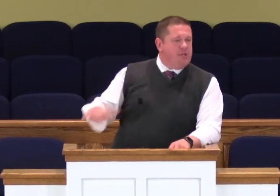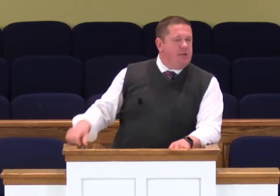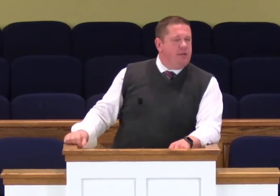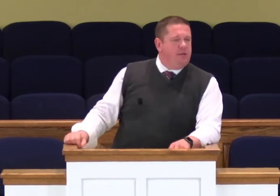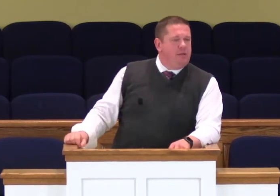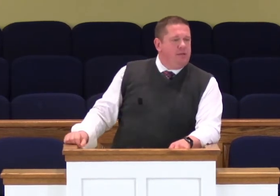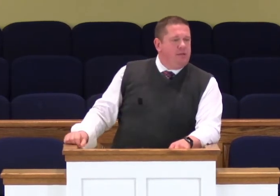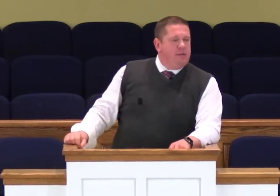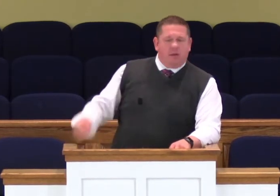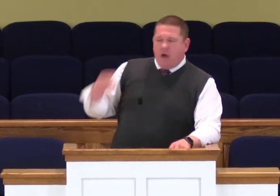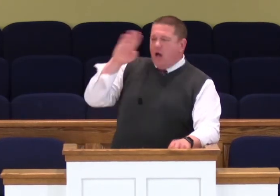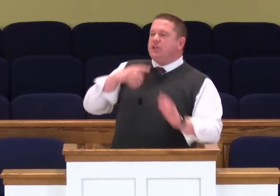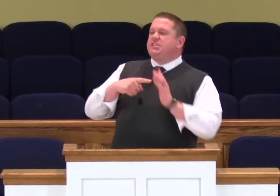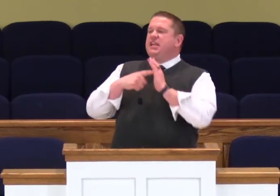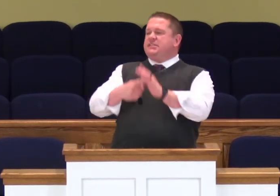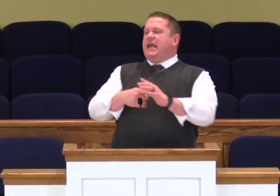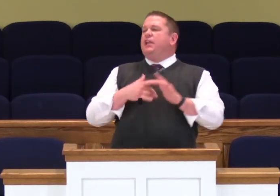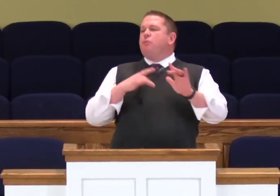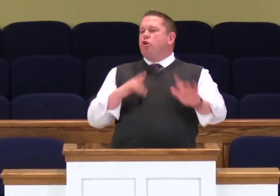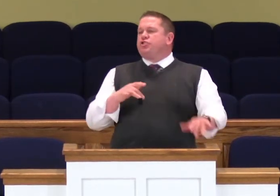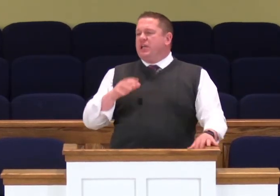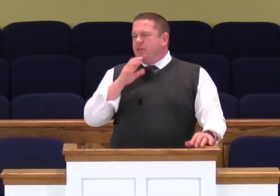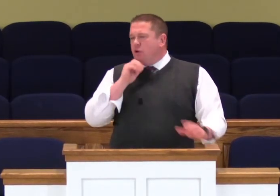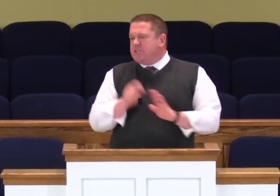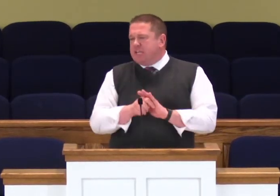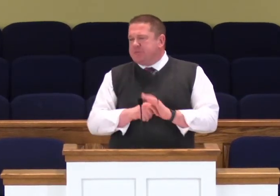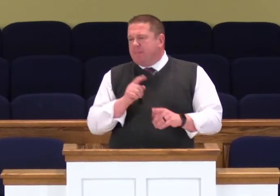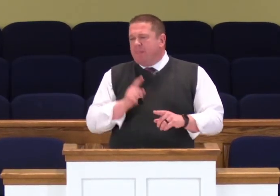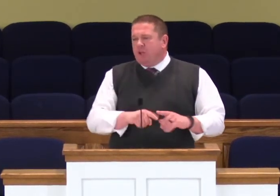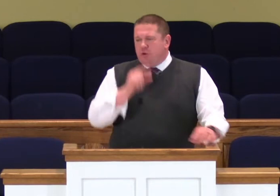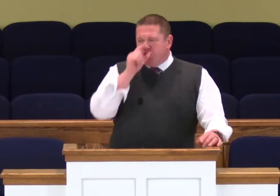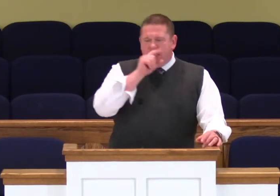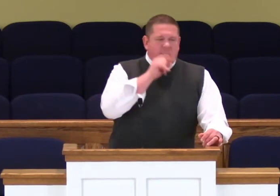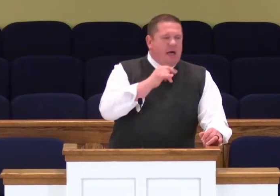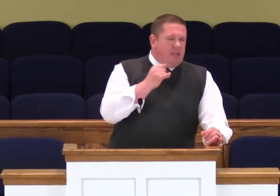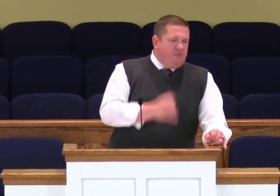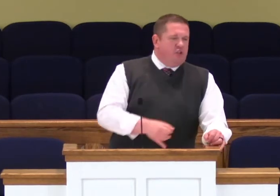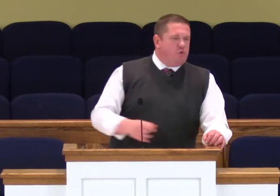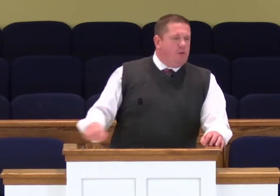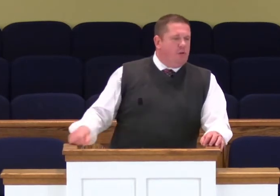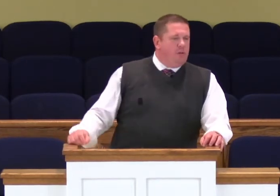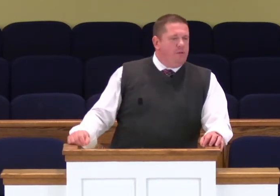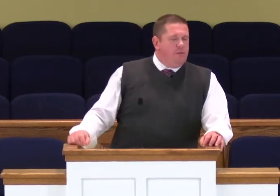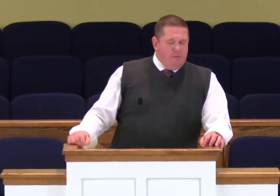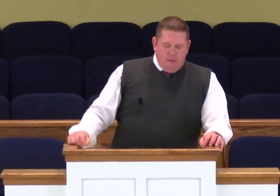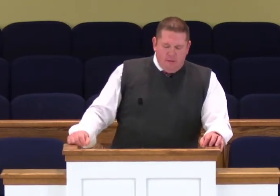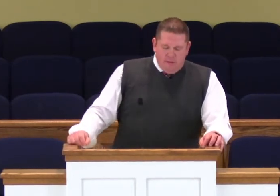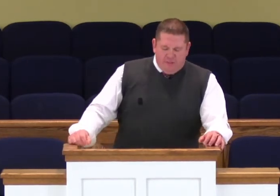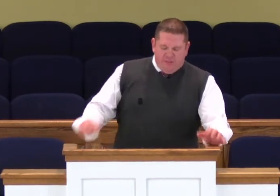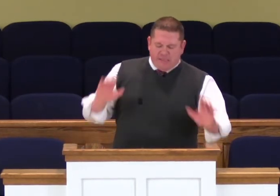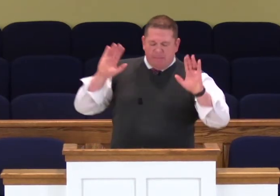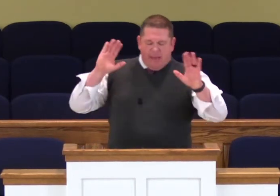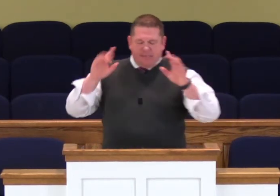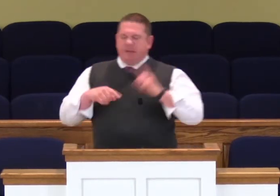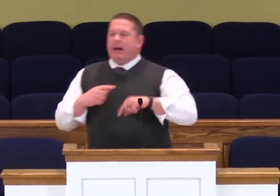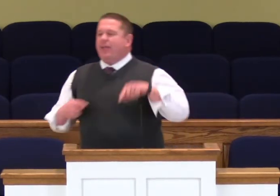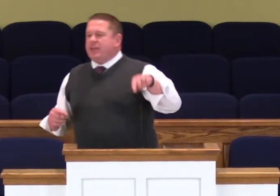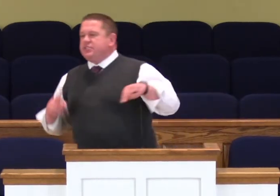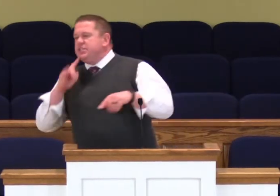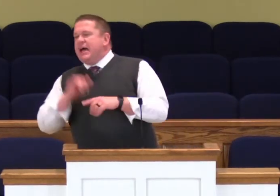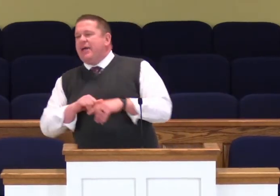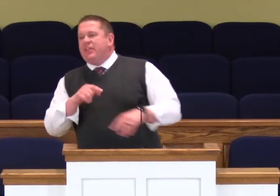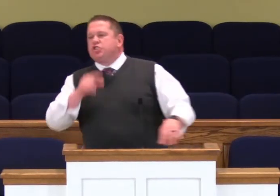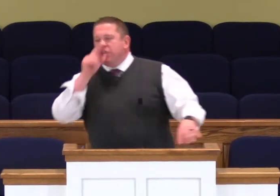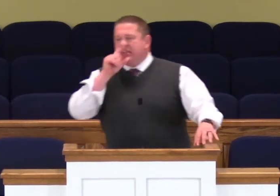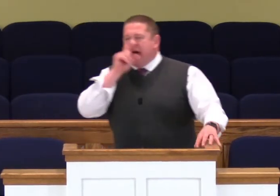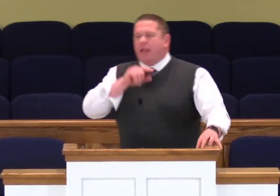leprosy. And God extends a hand of mercy in the Old Testament to a Gentile individual. And the thing that's amazing about this